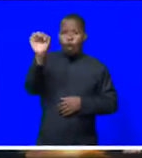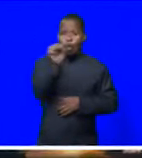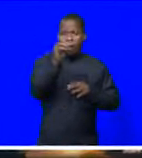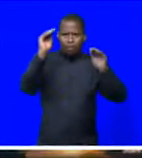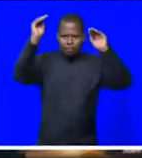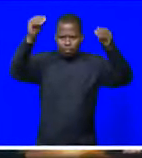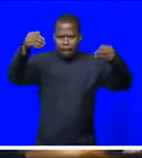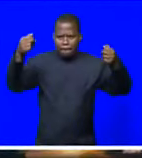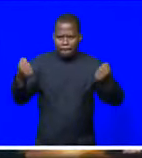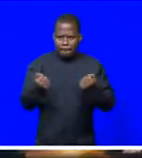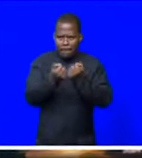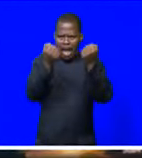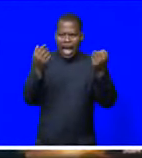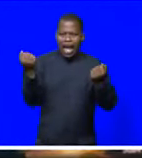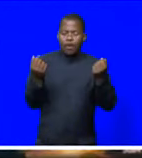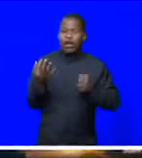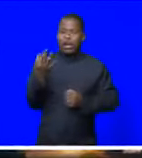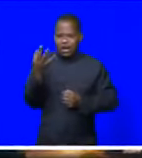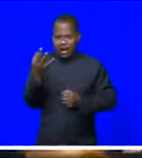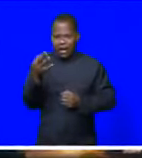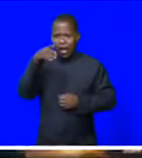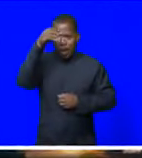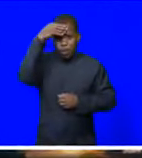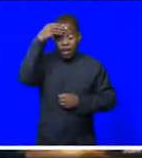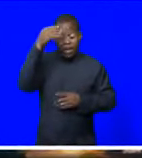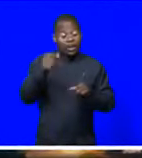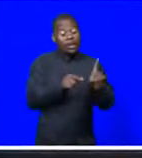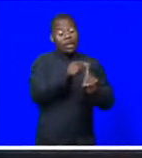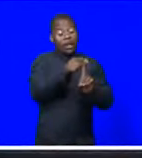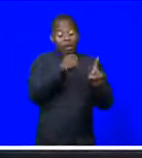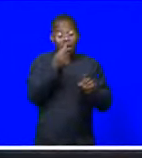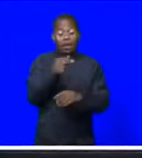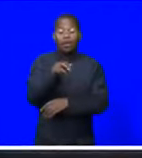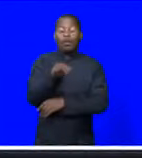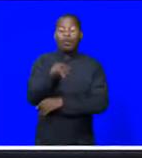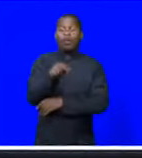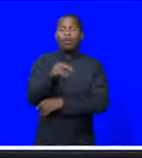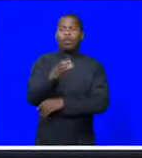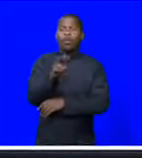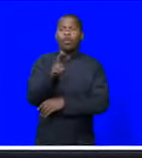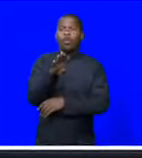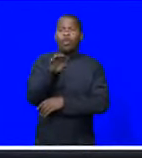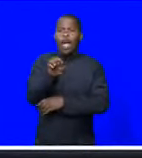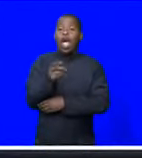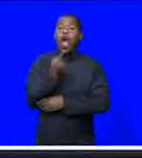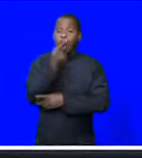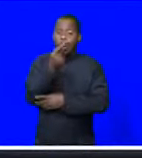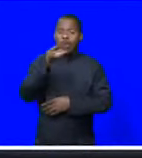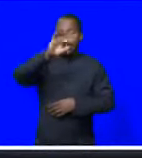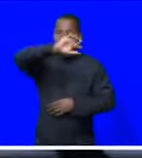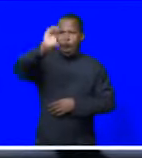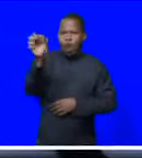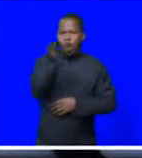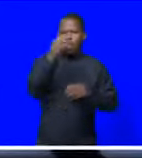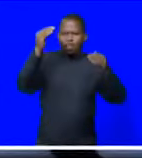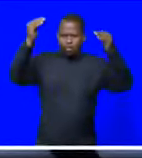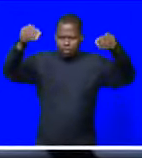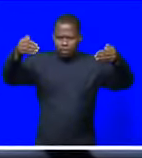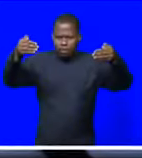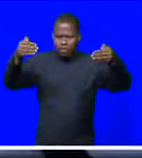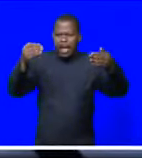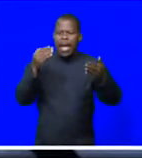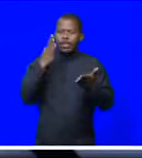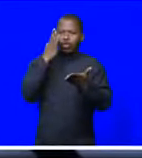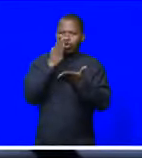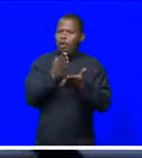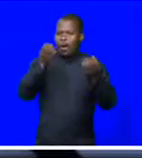Sabelo Mncube, the Quantum had a brakes failure. The accident occurred at around 8 a.m. on Wednesday at the